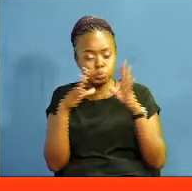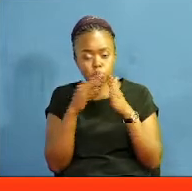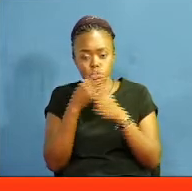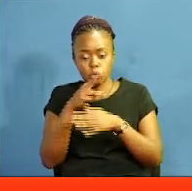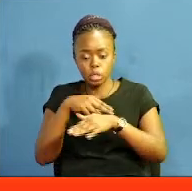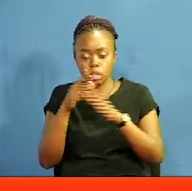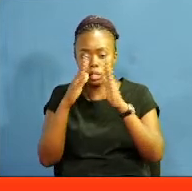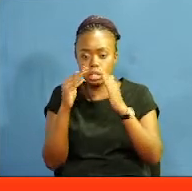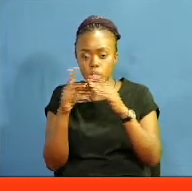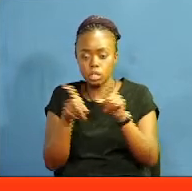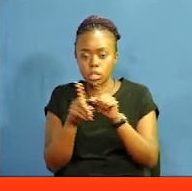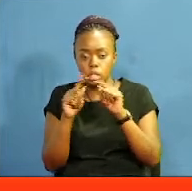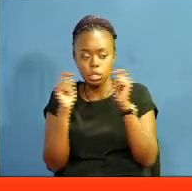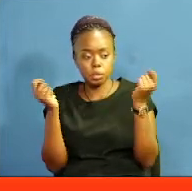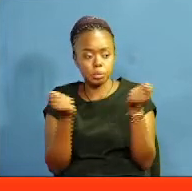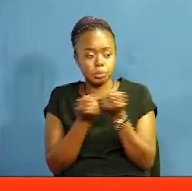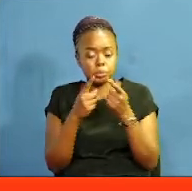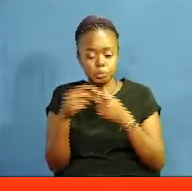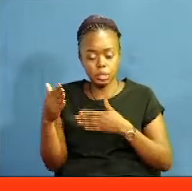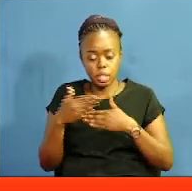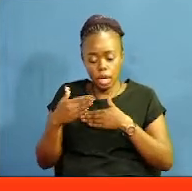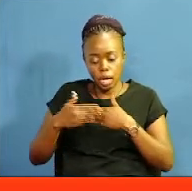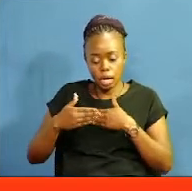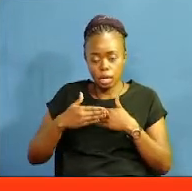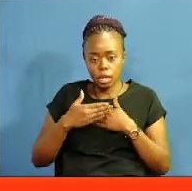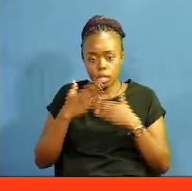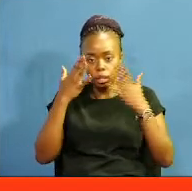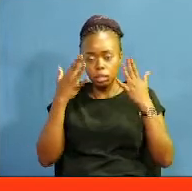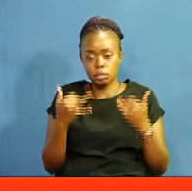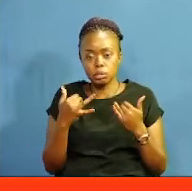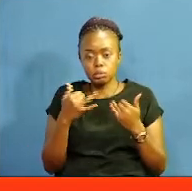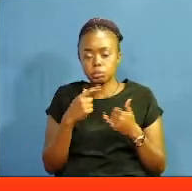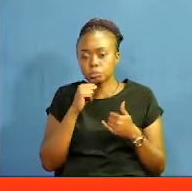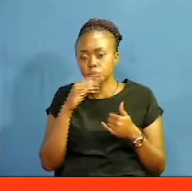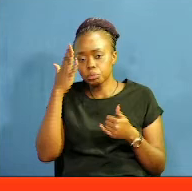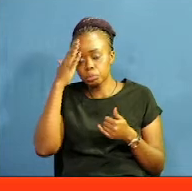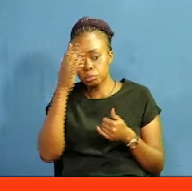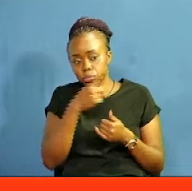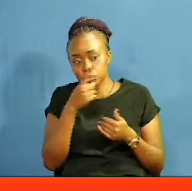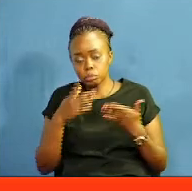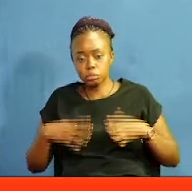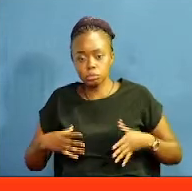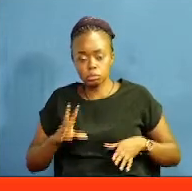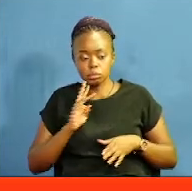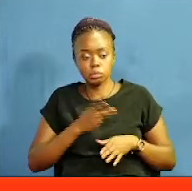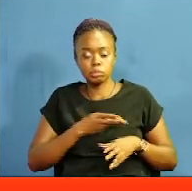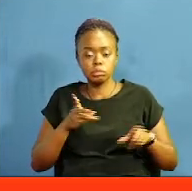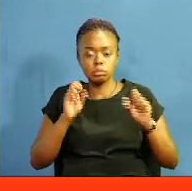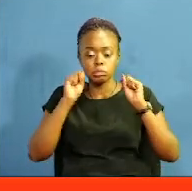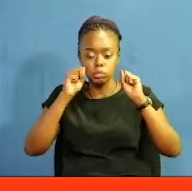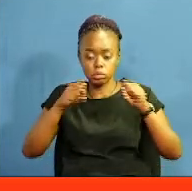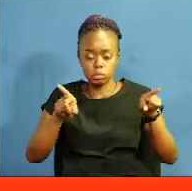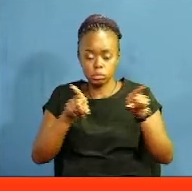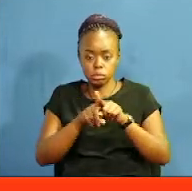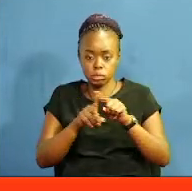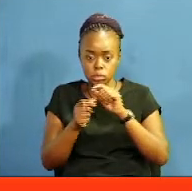Assembly, but he's also trying to woo voters towards his side. Yes. Now, don't you think these people can also change,